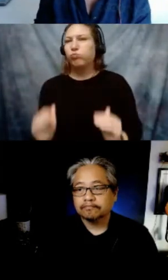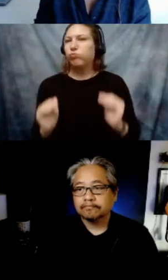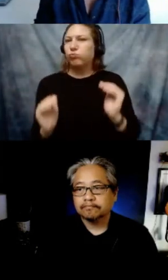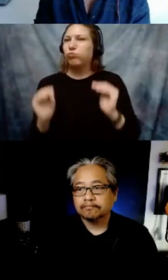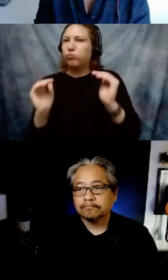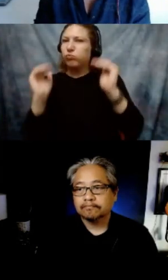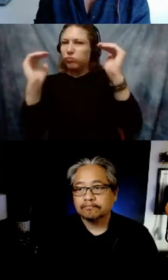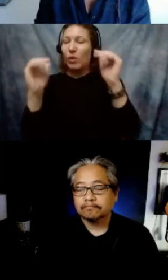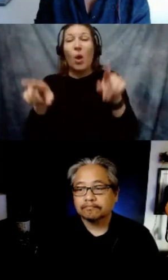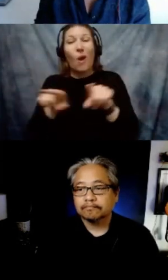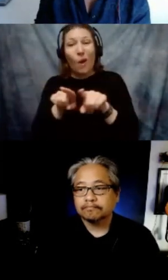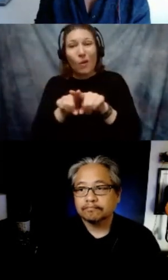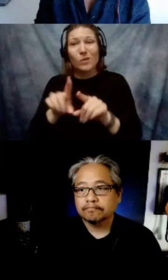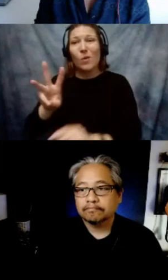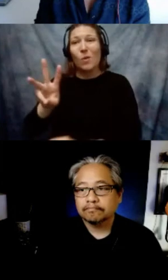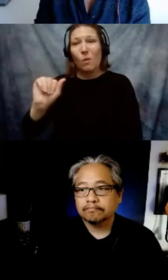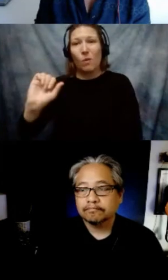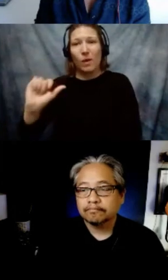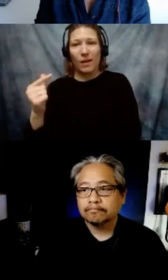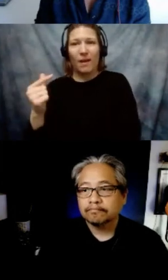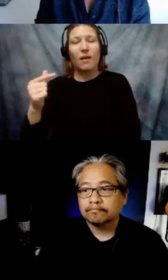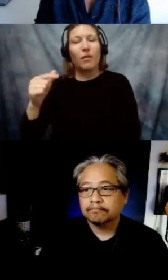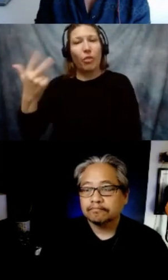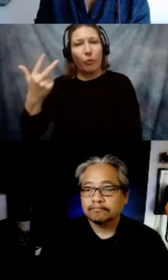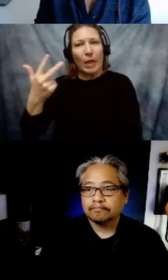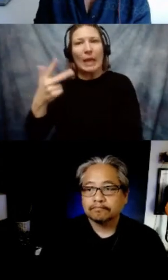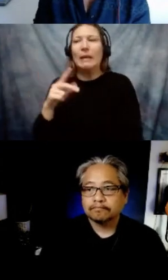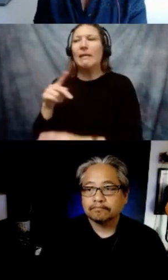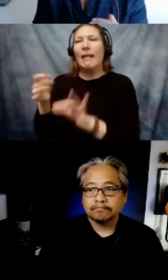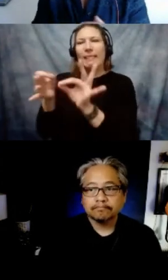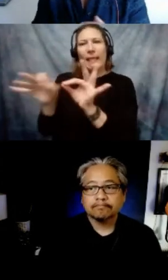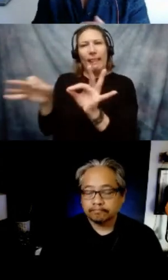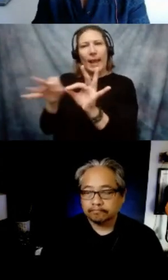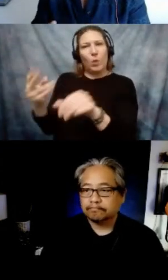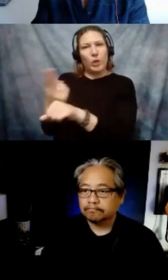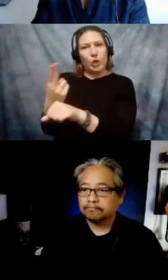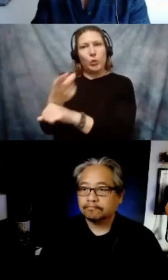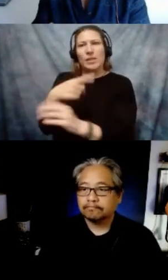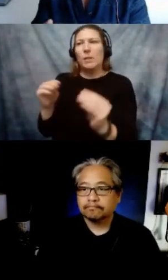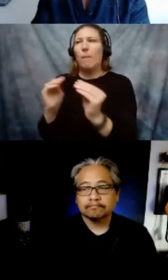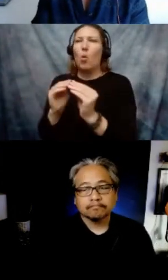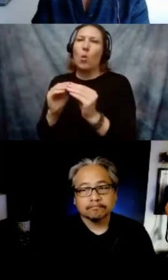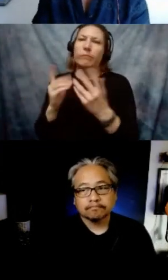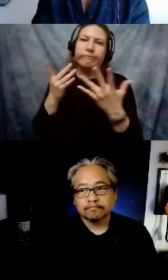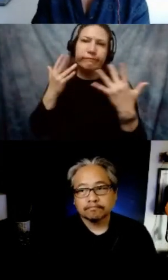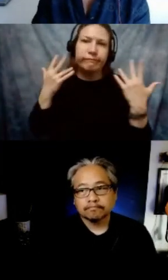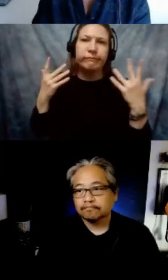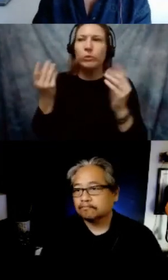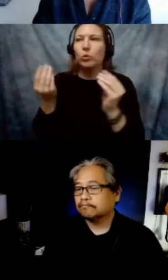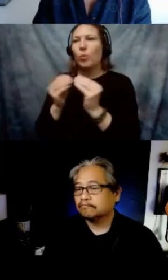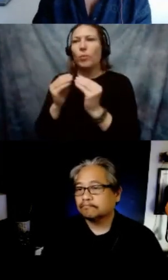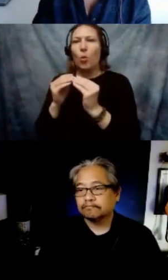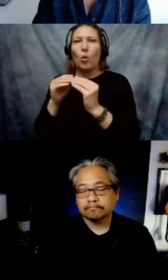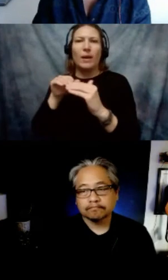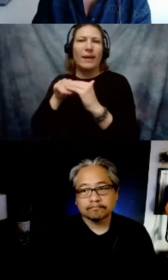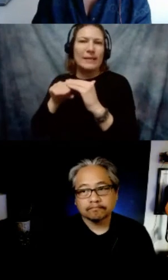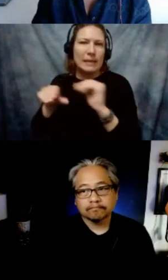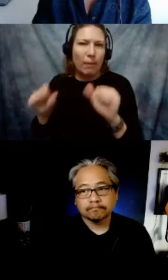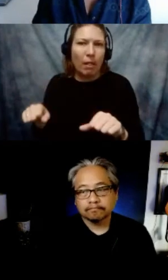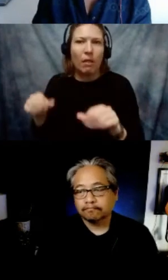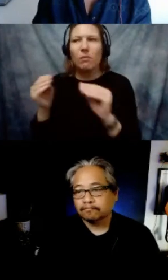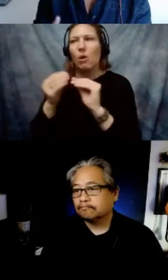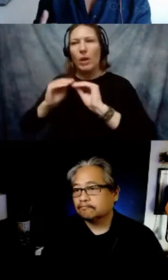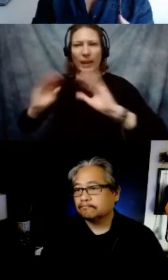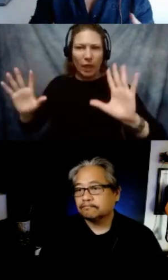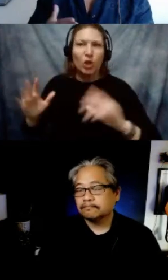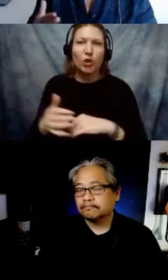mean, I think it's in its early stages, and I think the kind of thinking, I think, in accessibility sort of expert circles